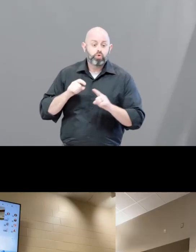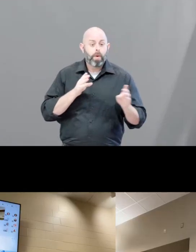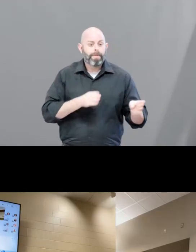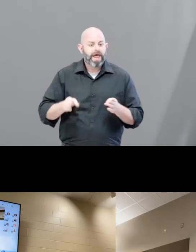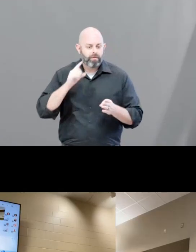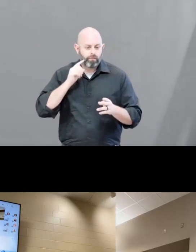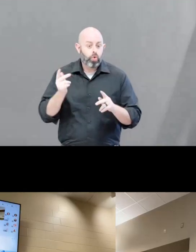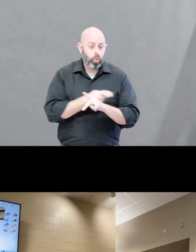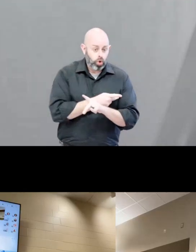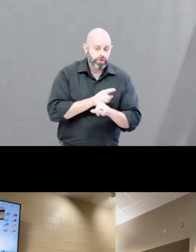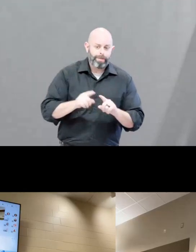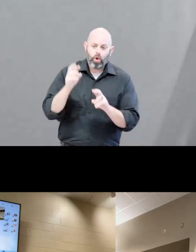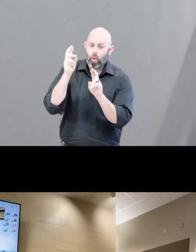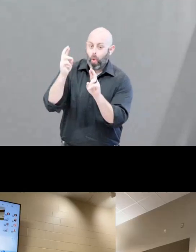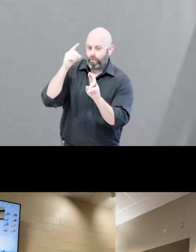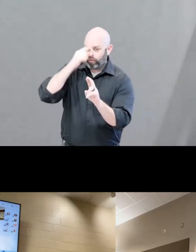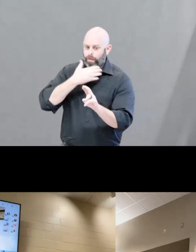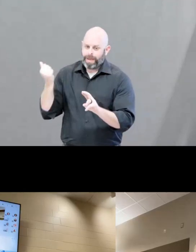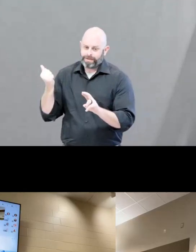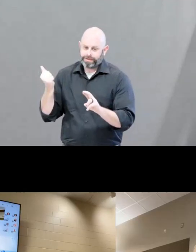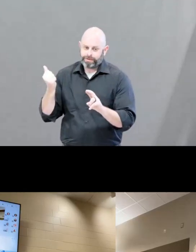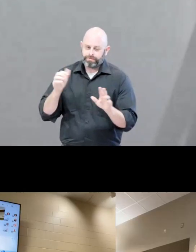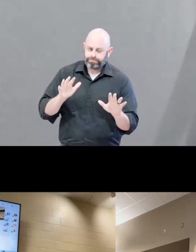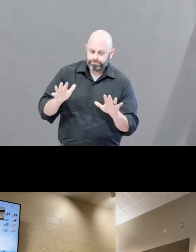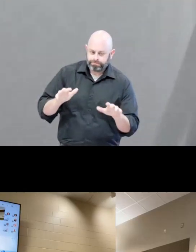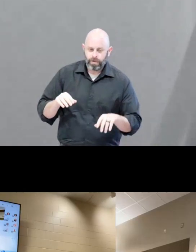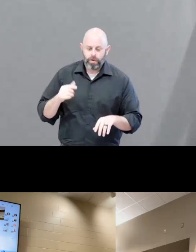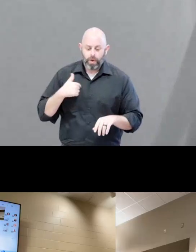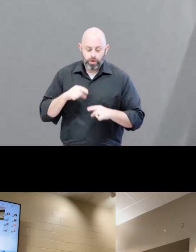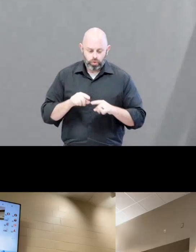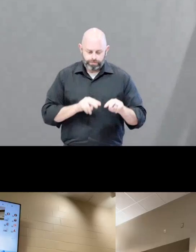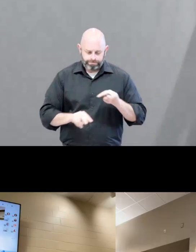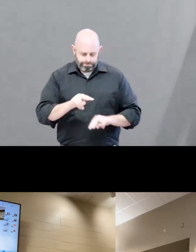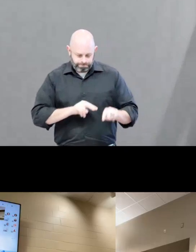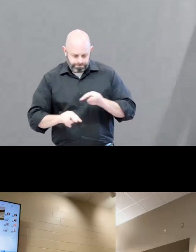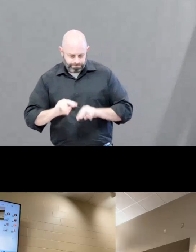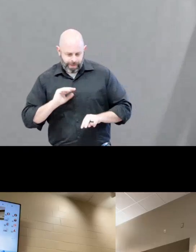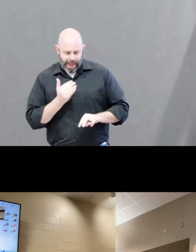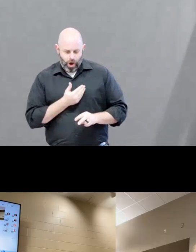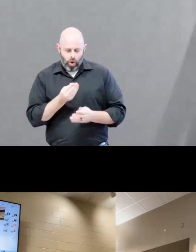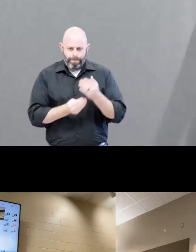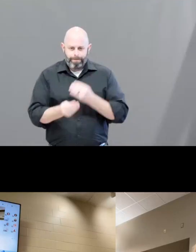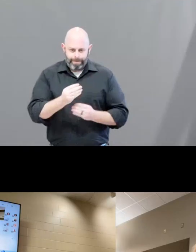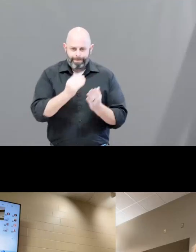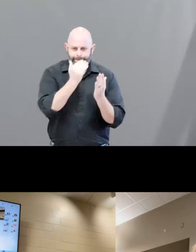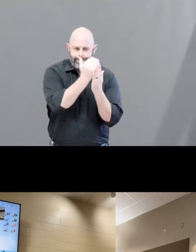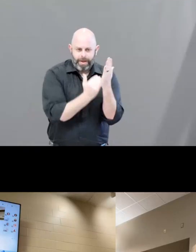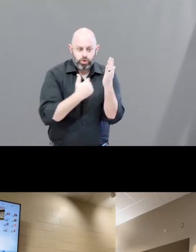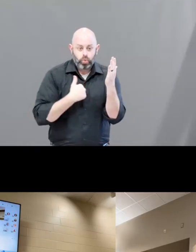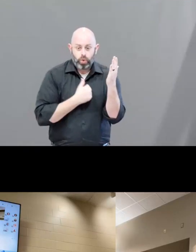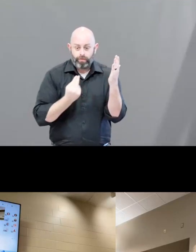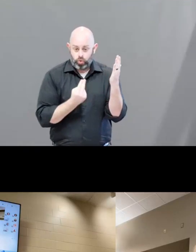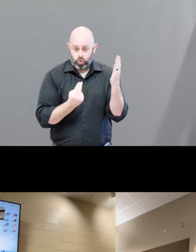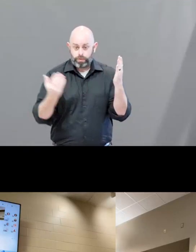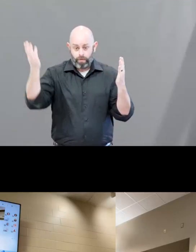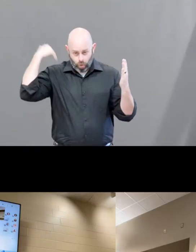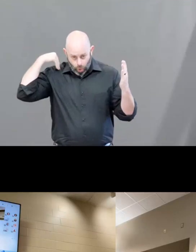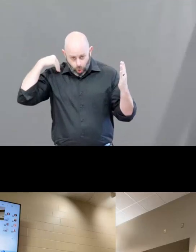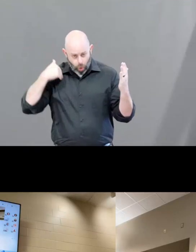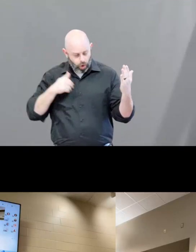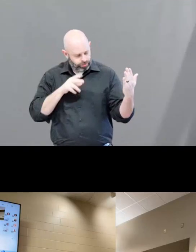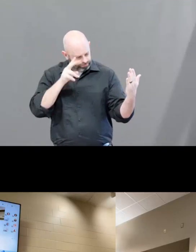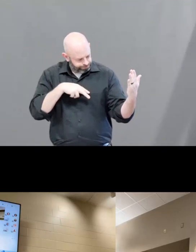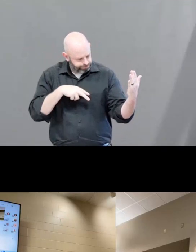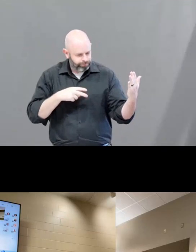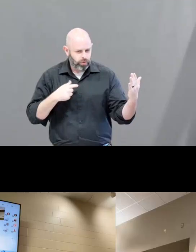for the best. And so what we had to do was look at our budget items that we had used in the past, that